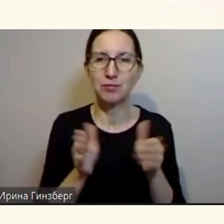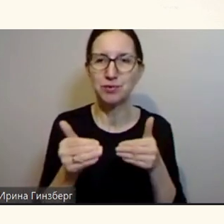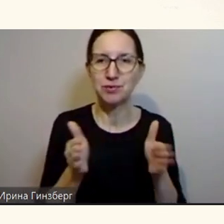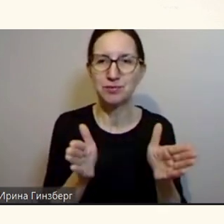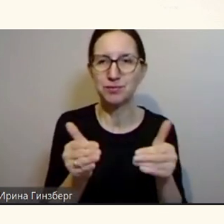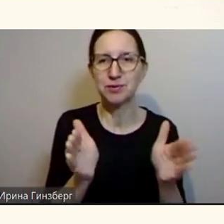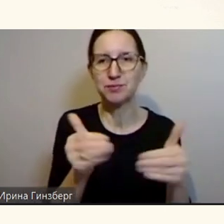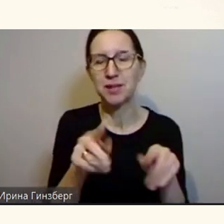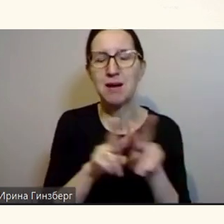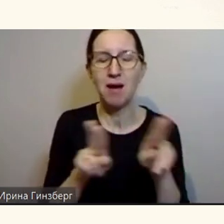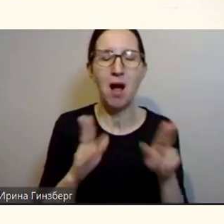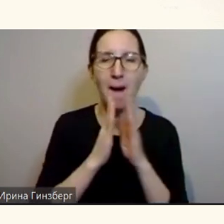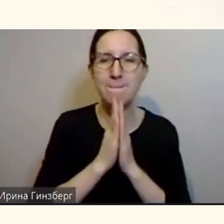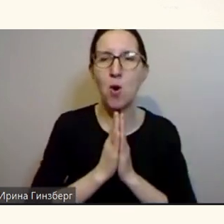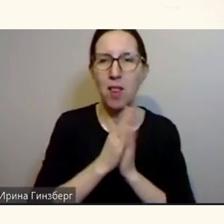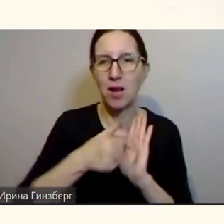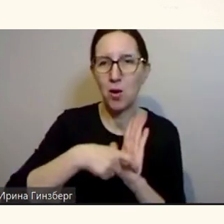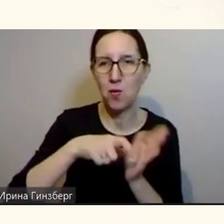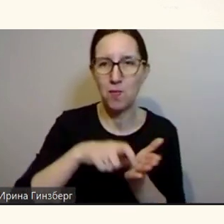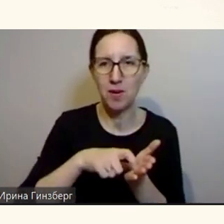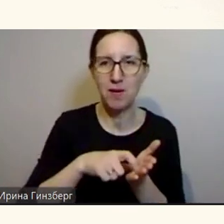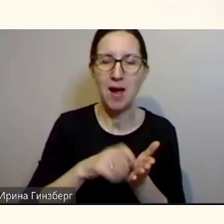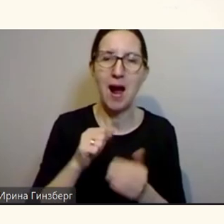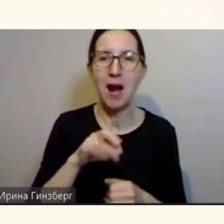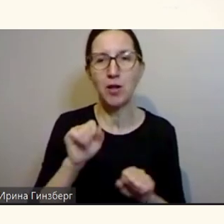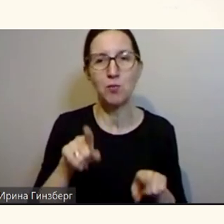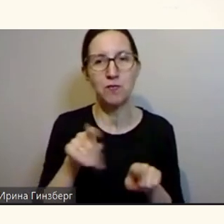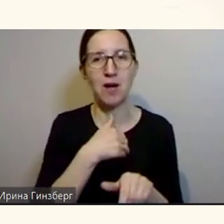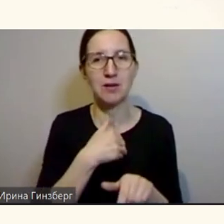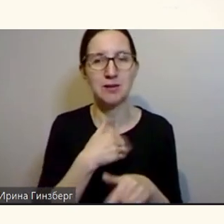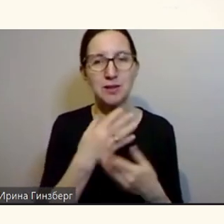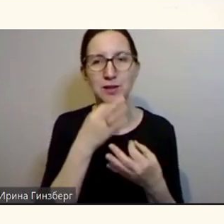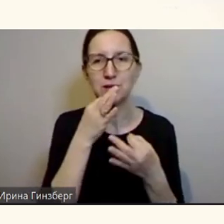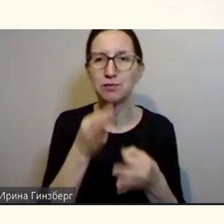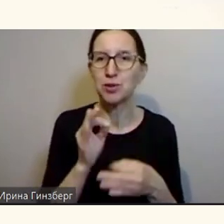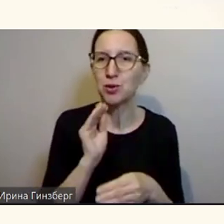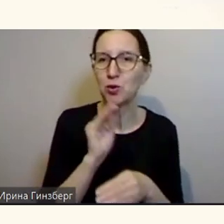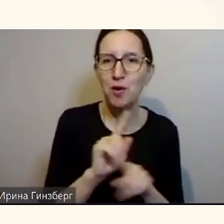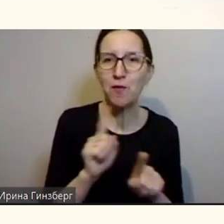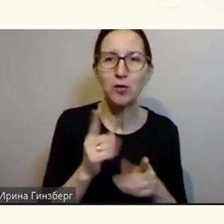was installed, but if you could fill us in a little bit on that.